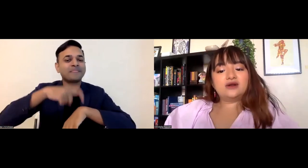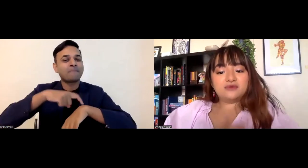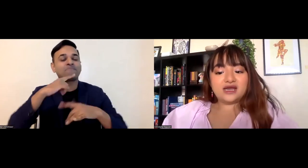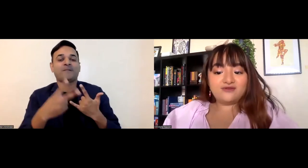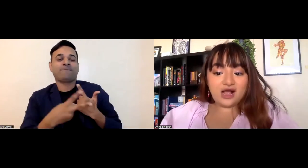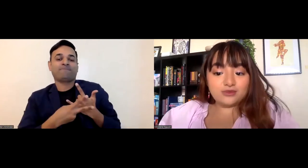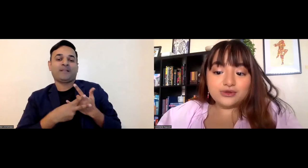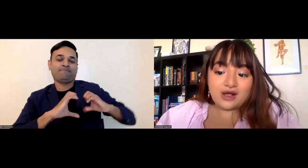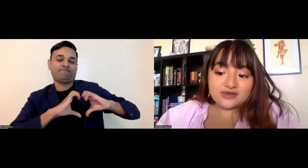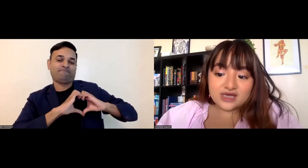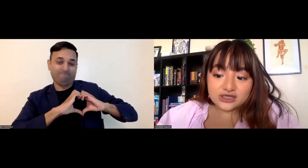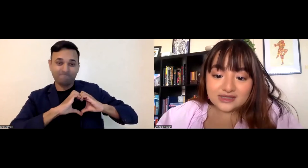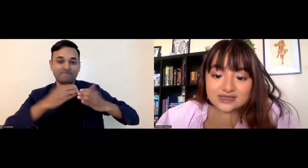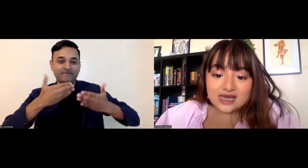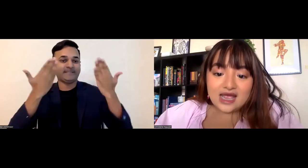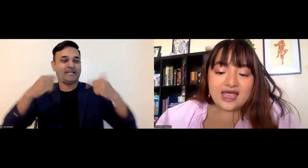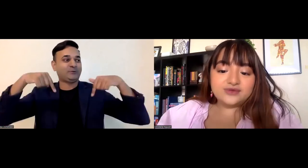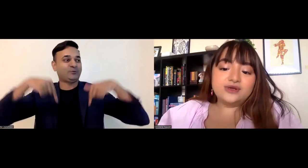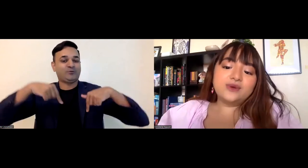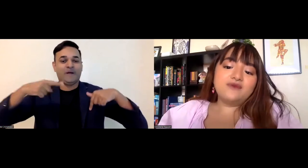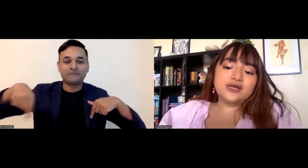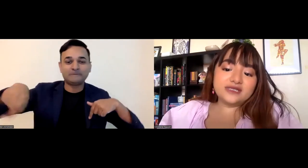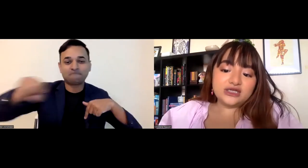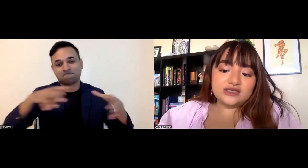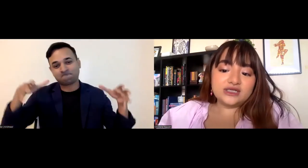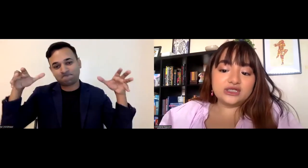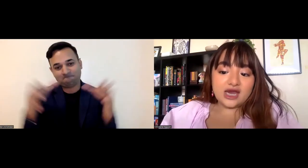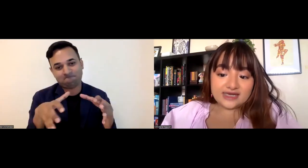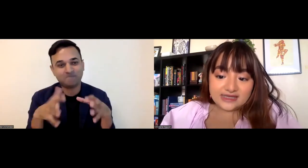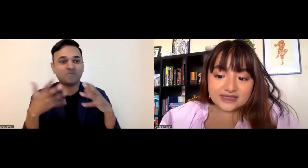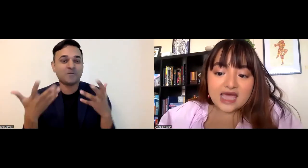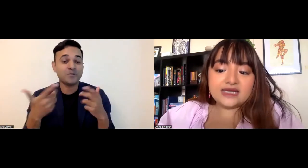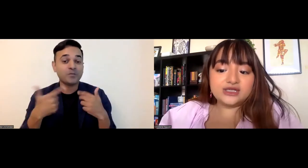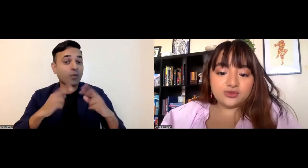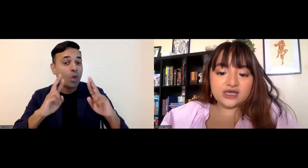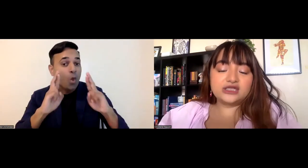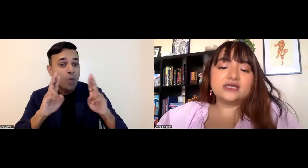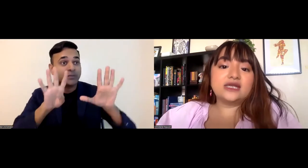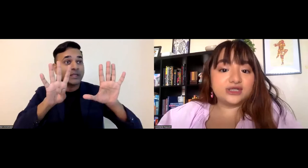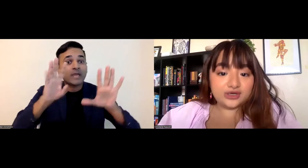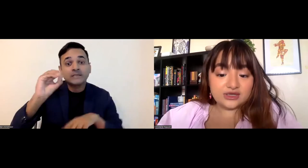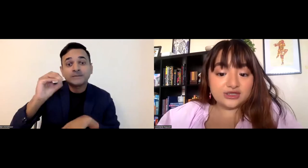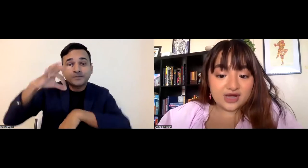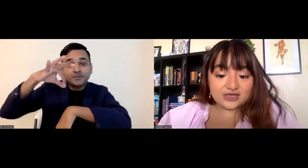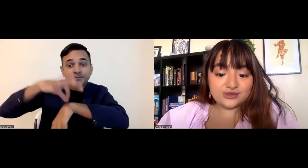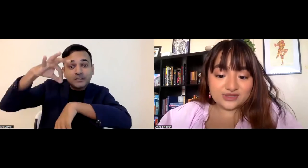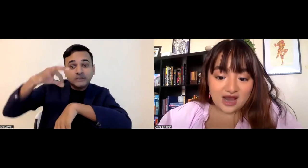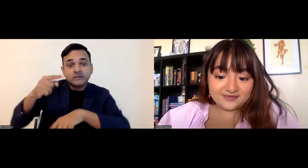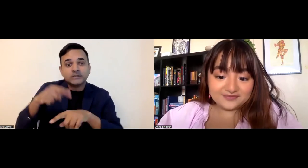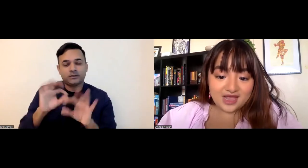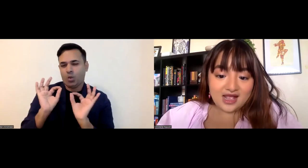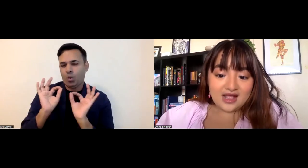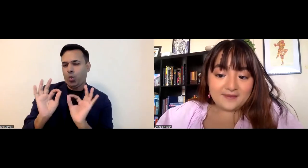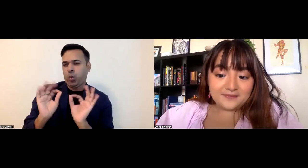captioning remain available throughout the sessions, and we also have translations into Chinese and interpretation in international